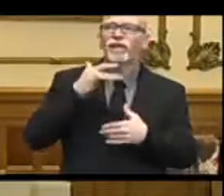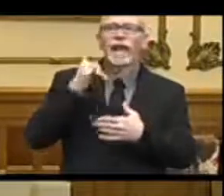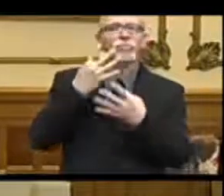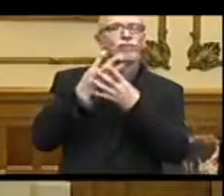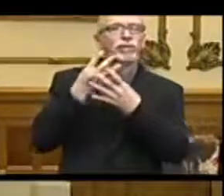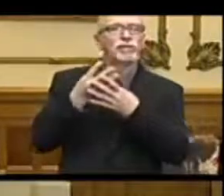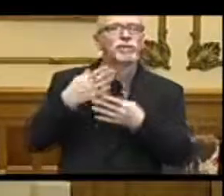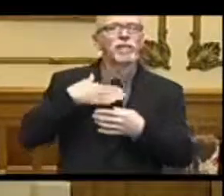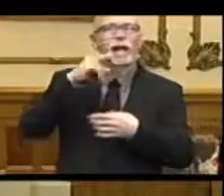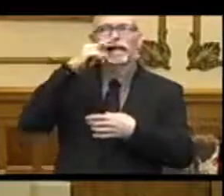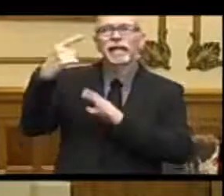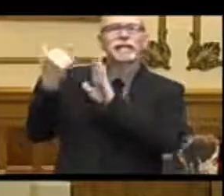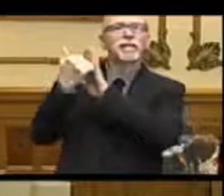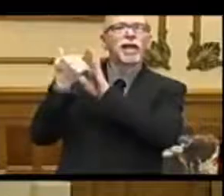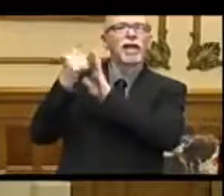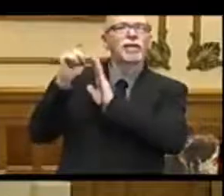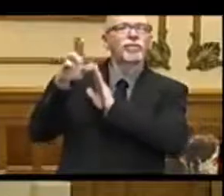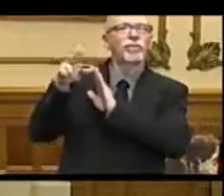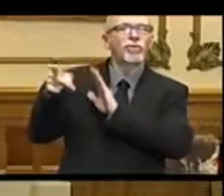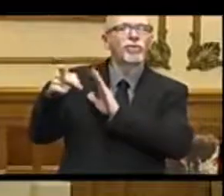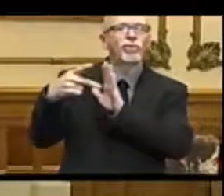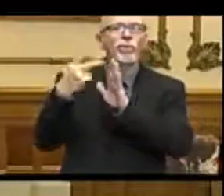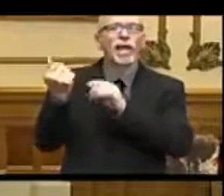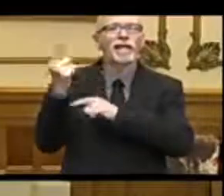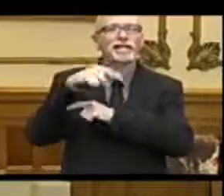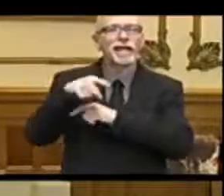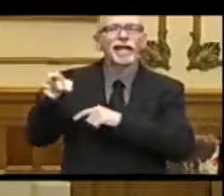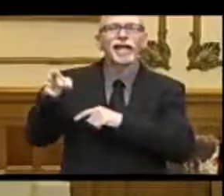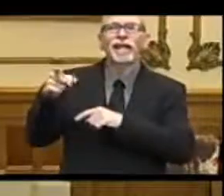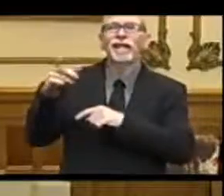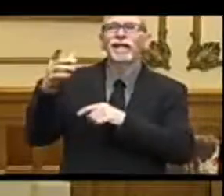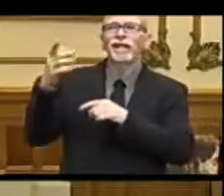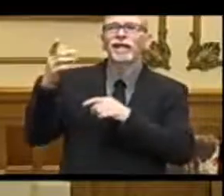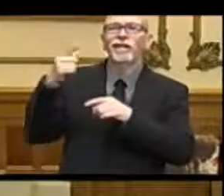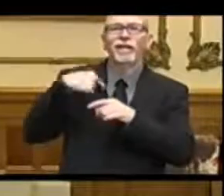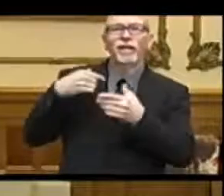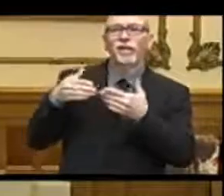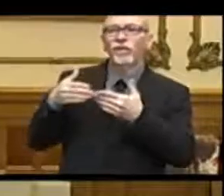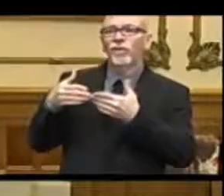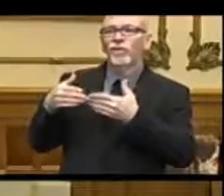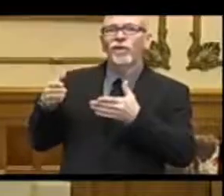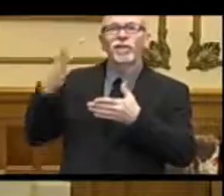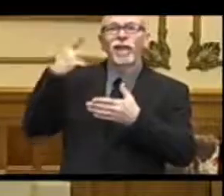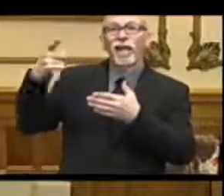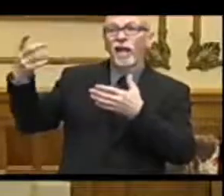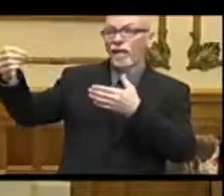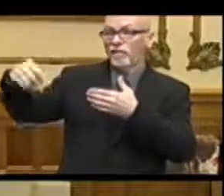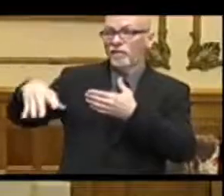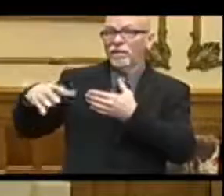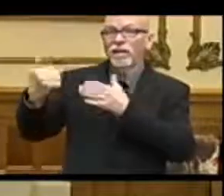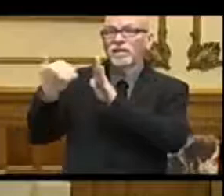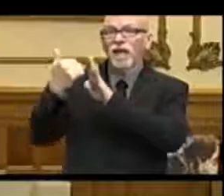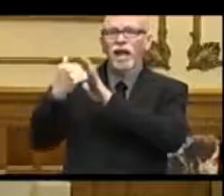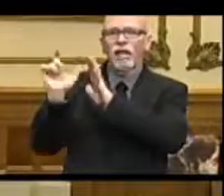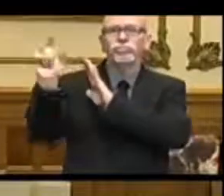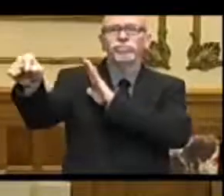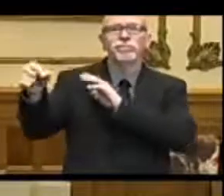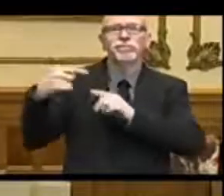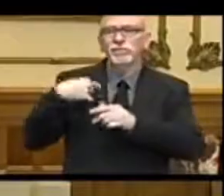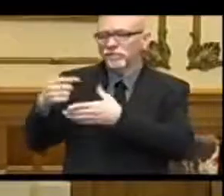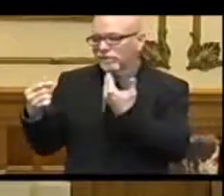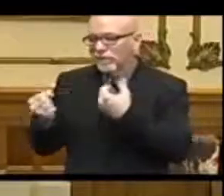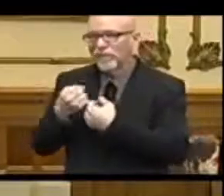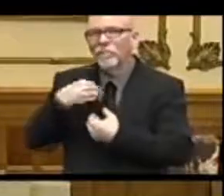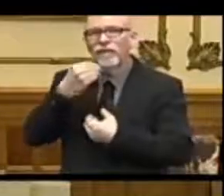My kids would knock on the door twice a day, leave the food and run away, and I'd open the door and get my food. So it was being locked up for